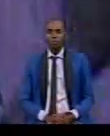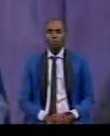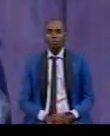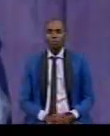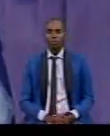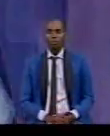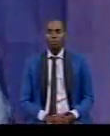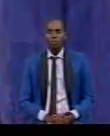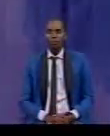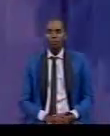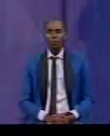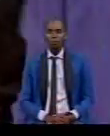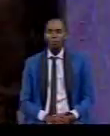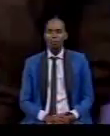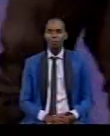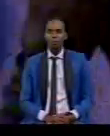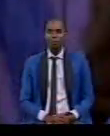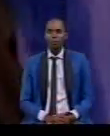name.